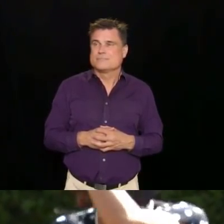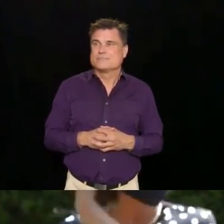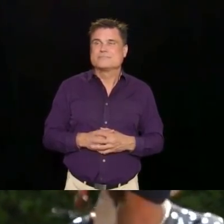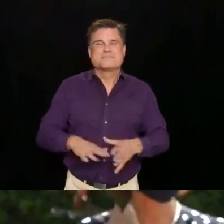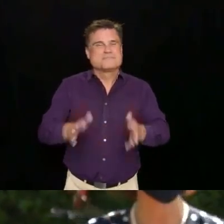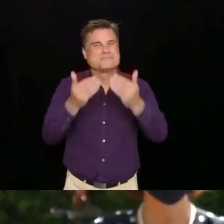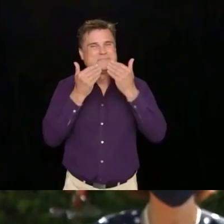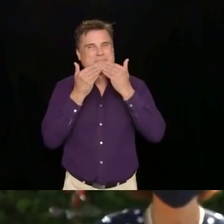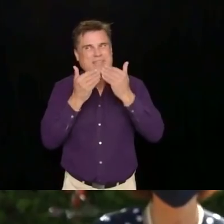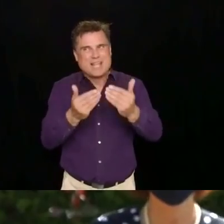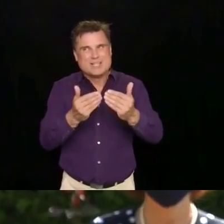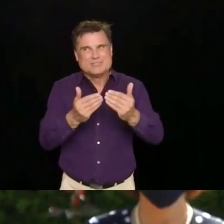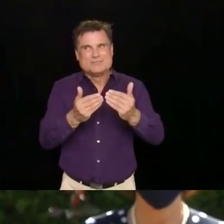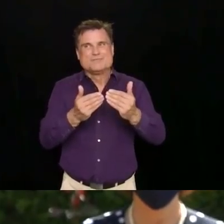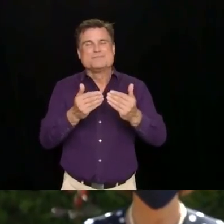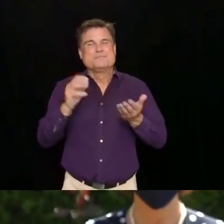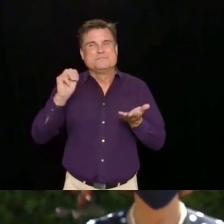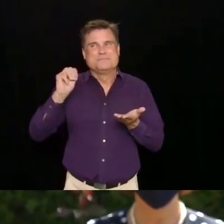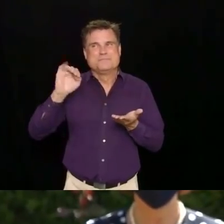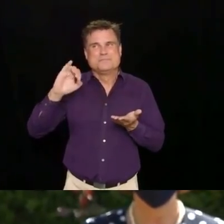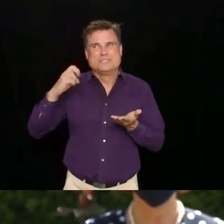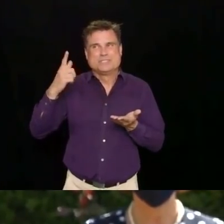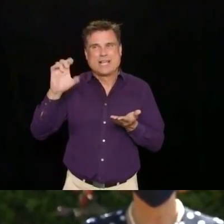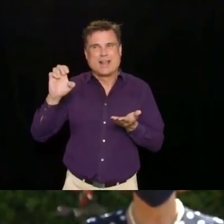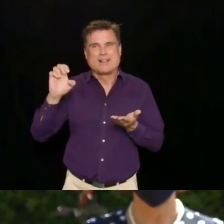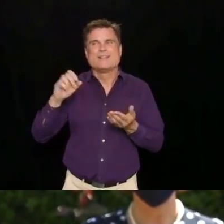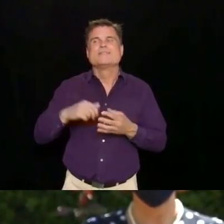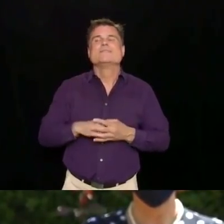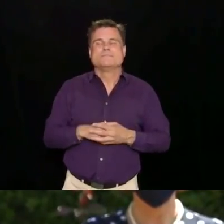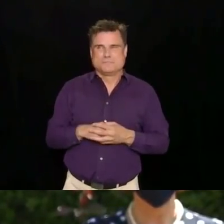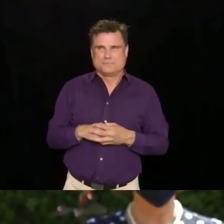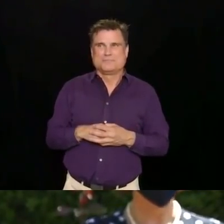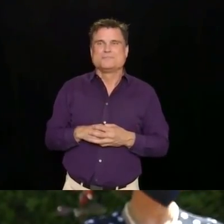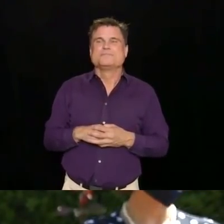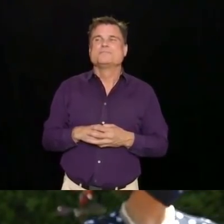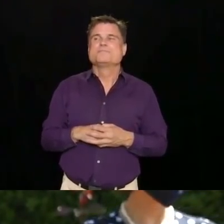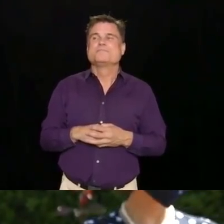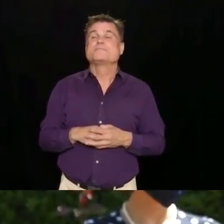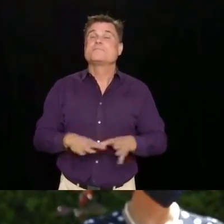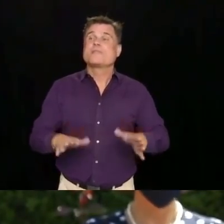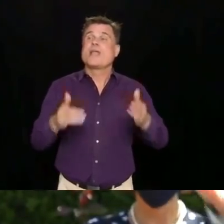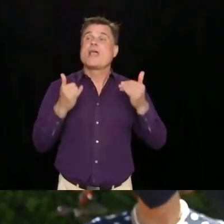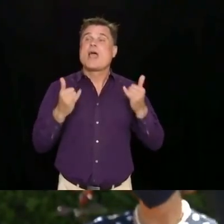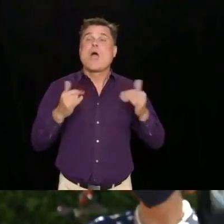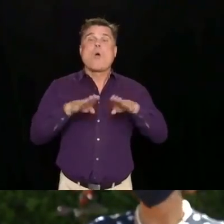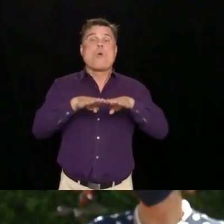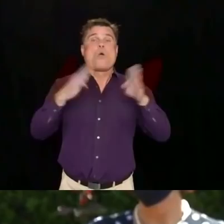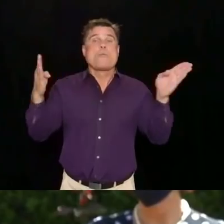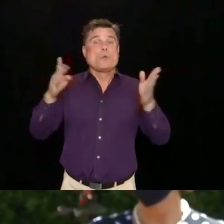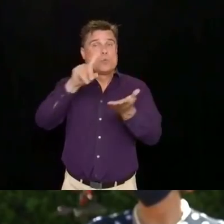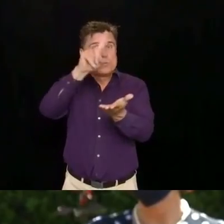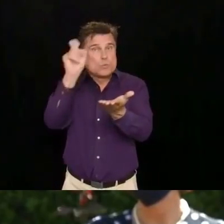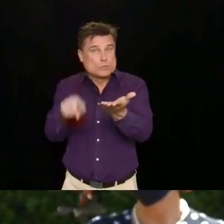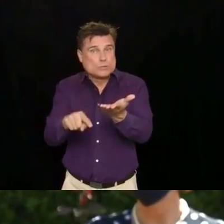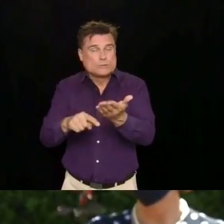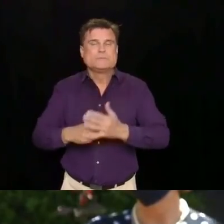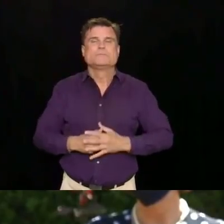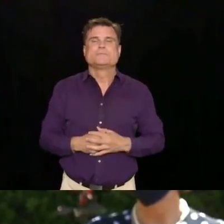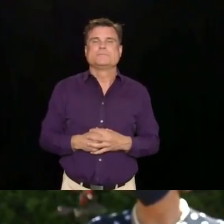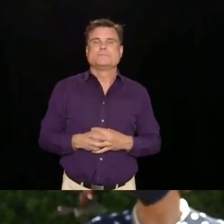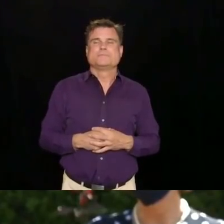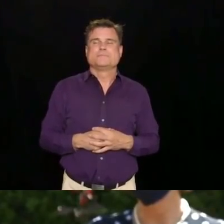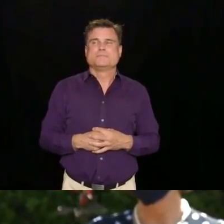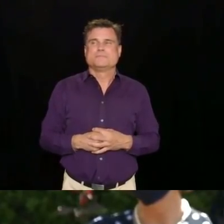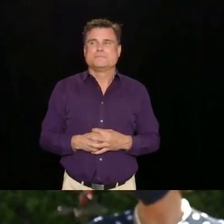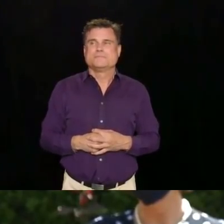Thank you very much, Michelle. And now I think we're opening the floor to questions. There you are!